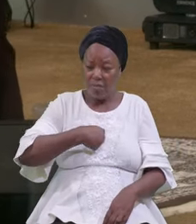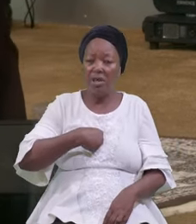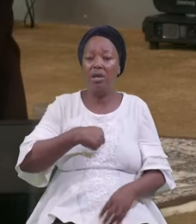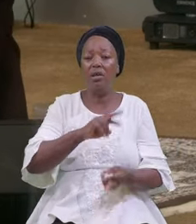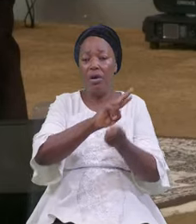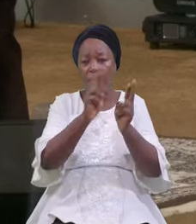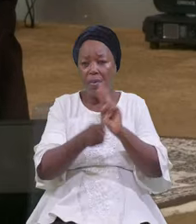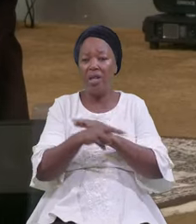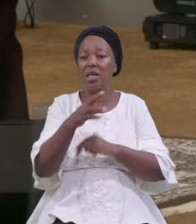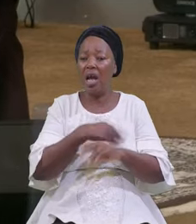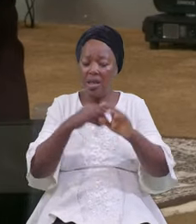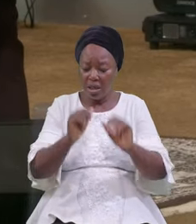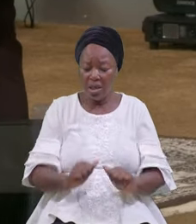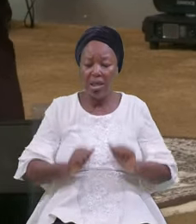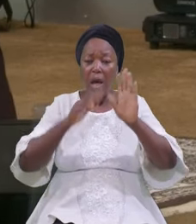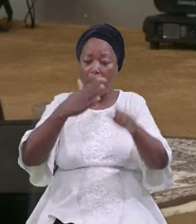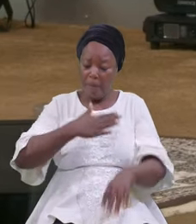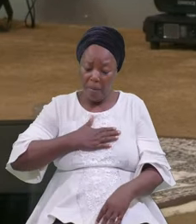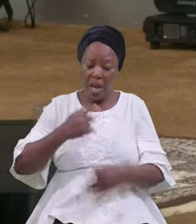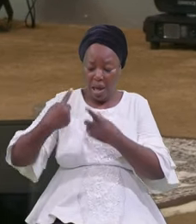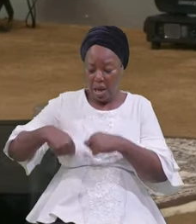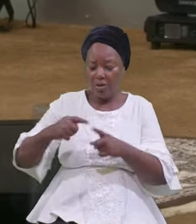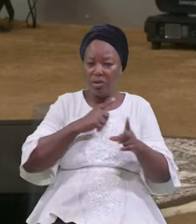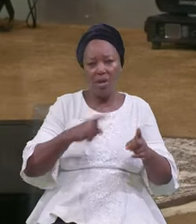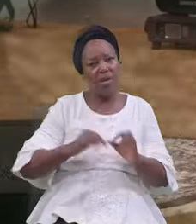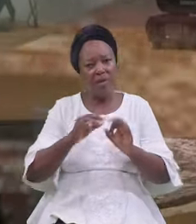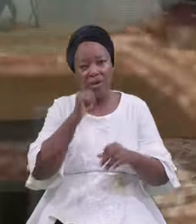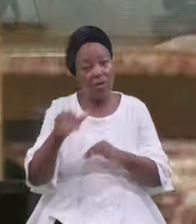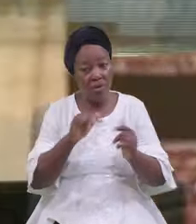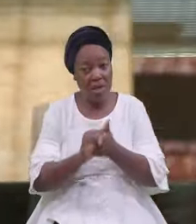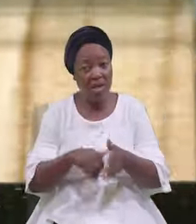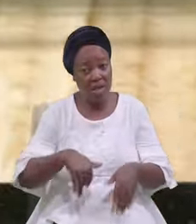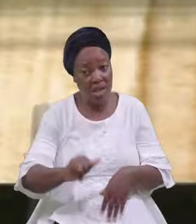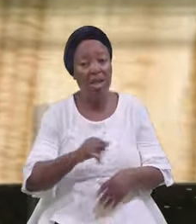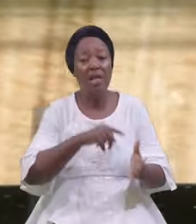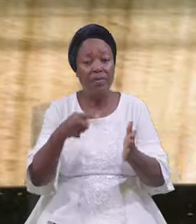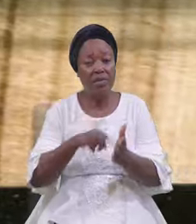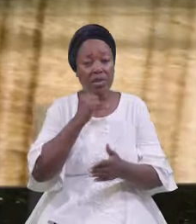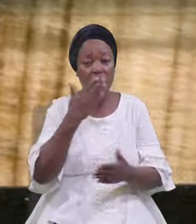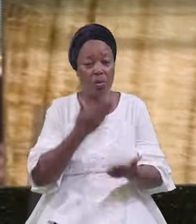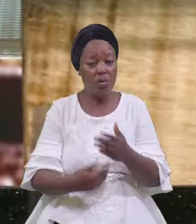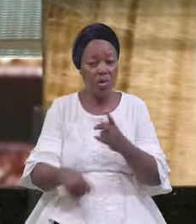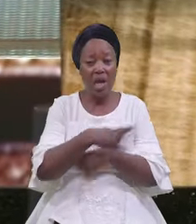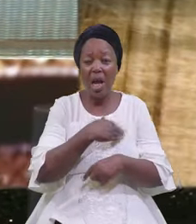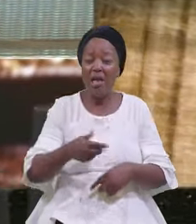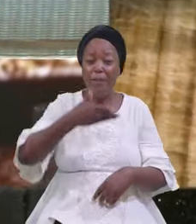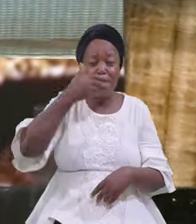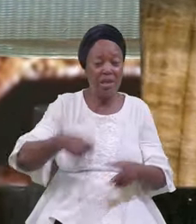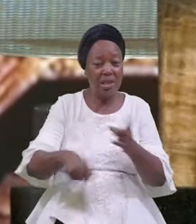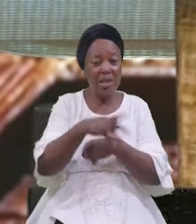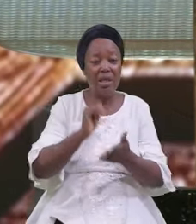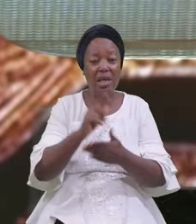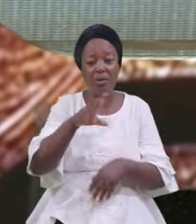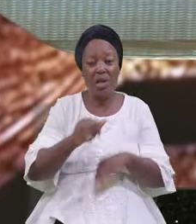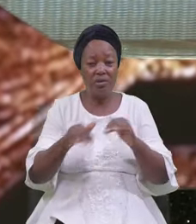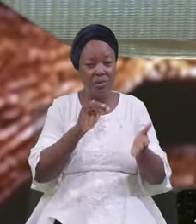my heart unto the Lord. If you've not done that yet, this is the good day and the best day you can do